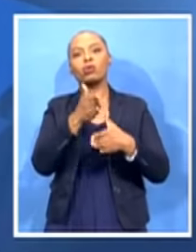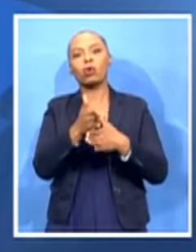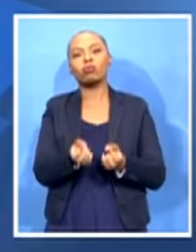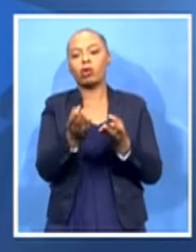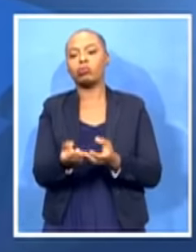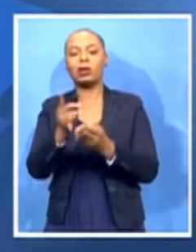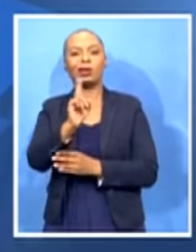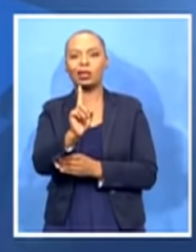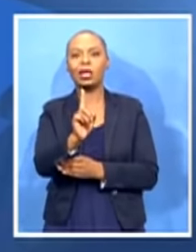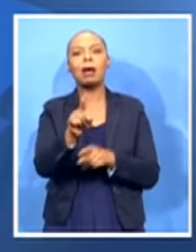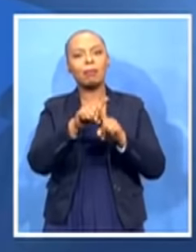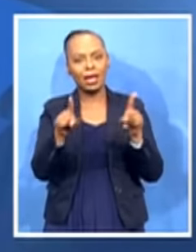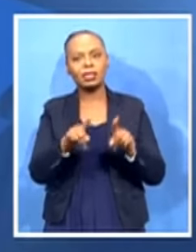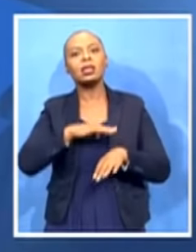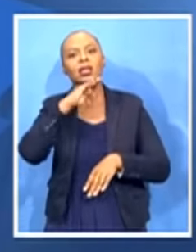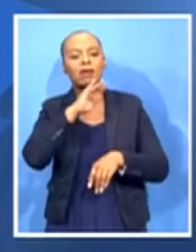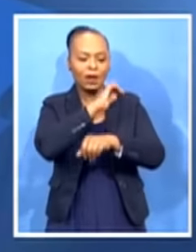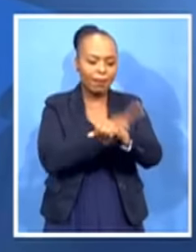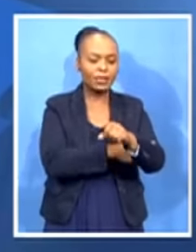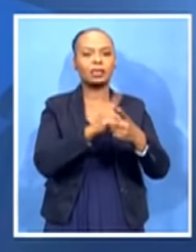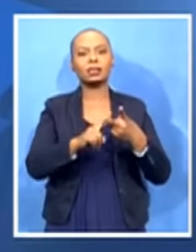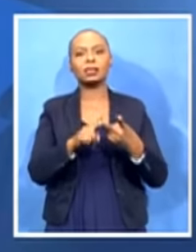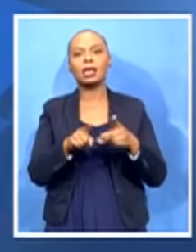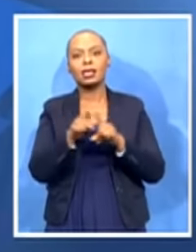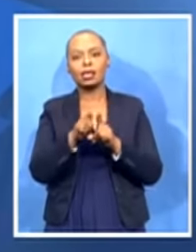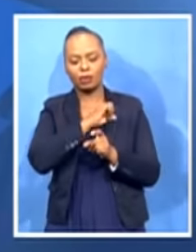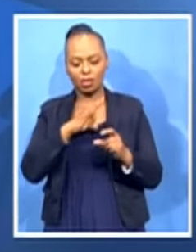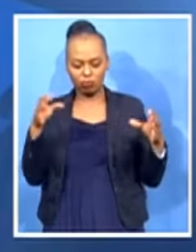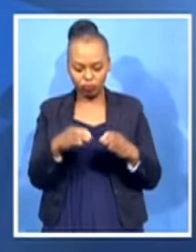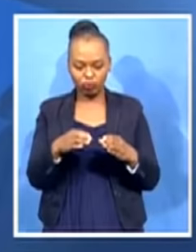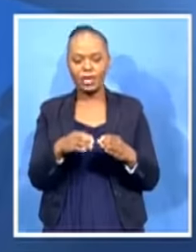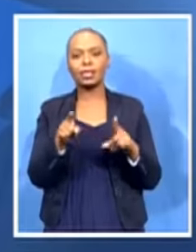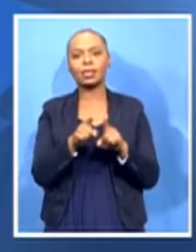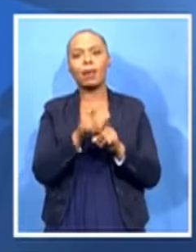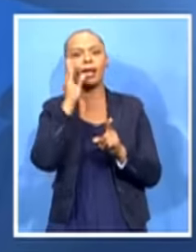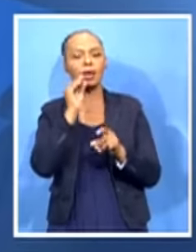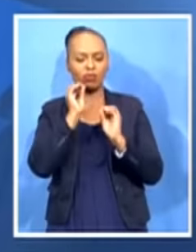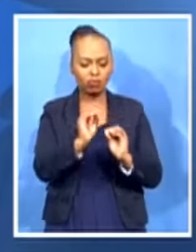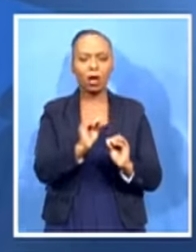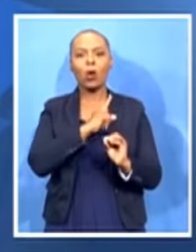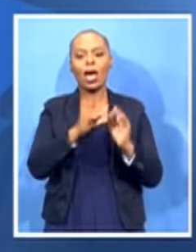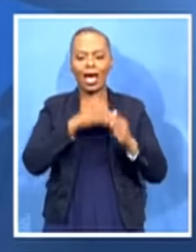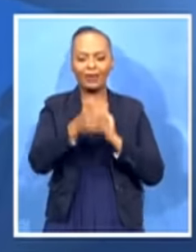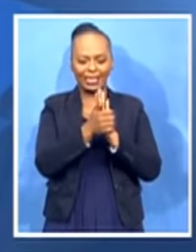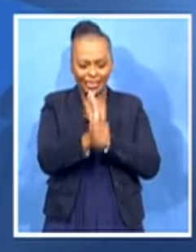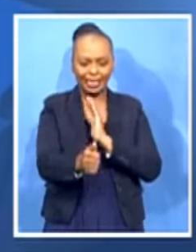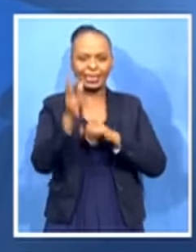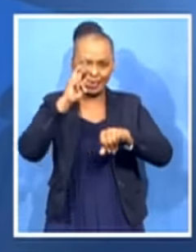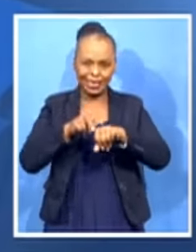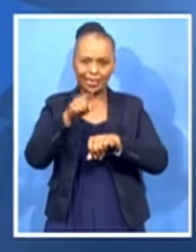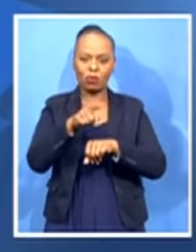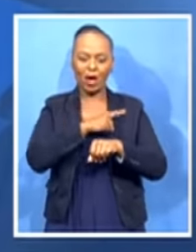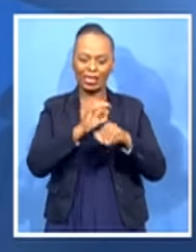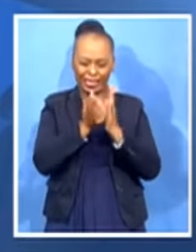enough skill, so that even after COVID-19, we have skill that can be utilized all over the province. There are many